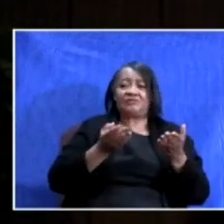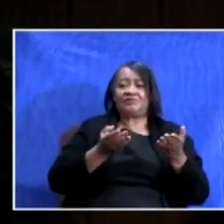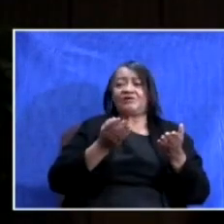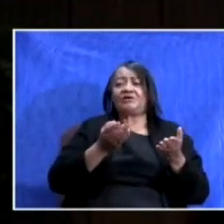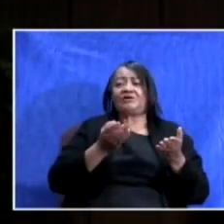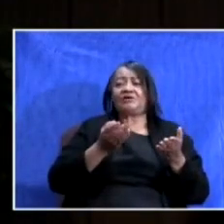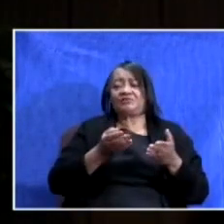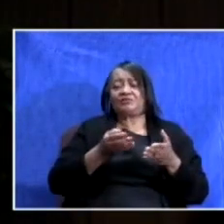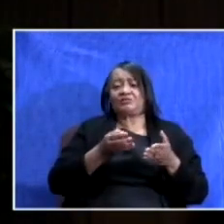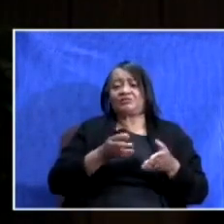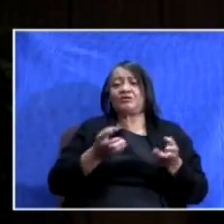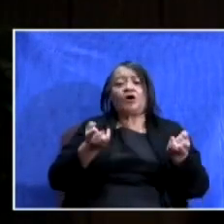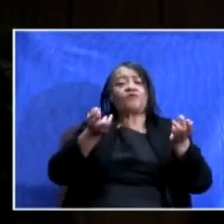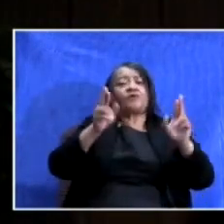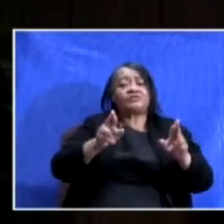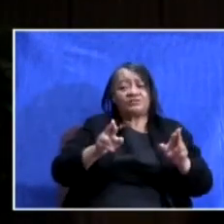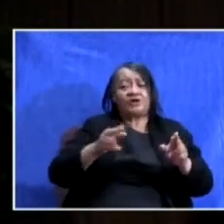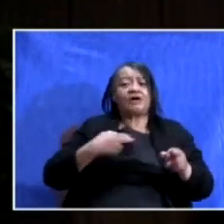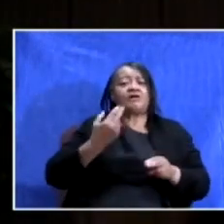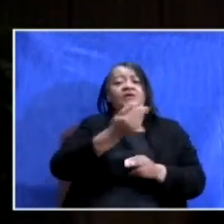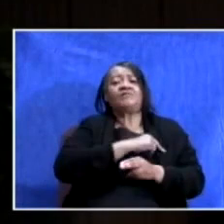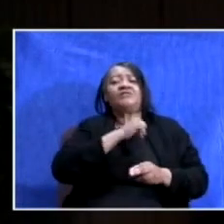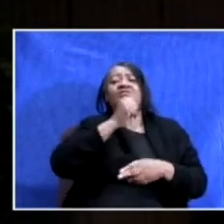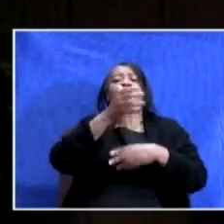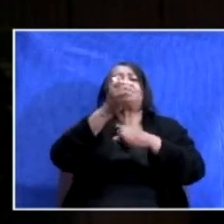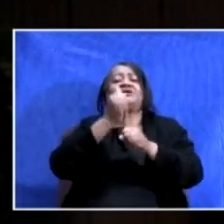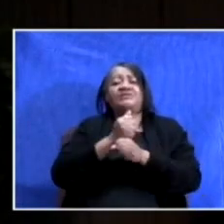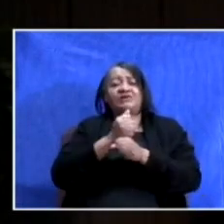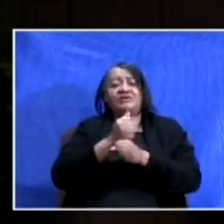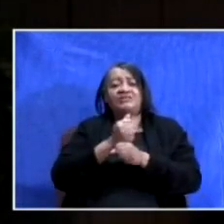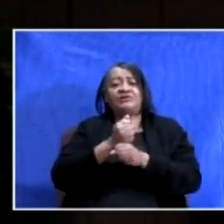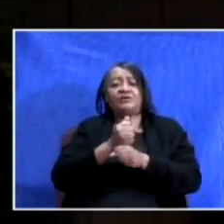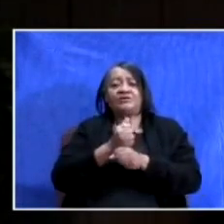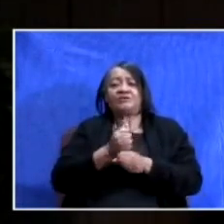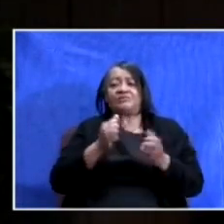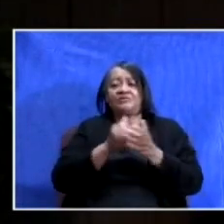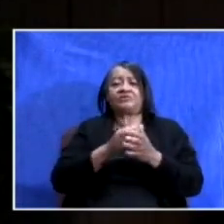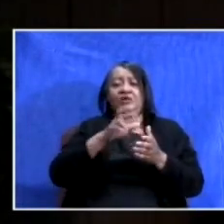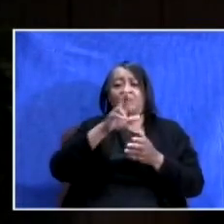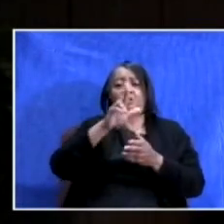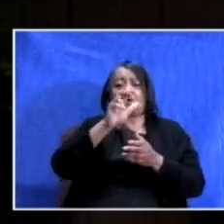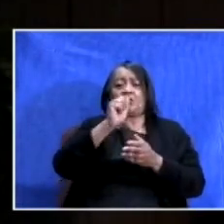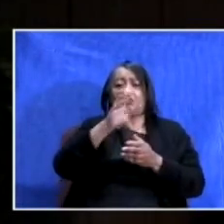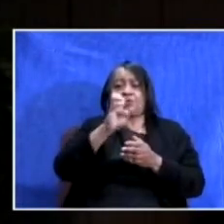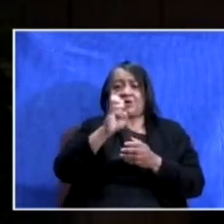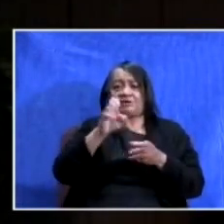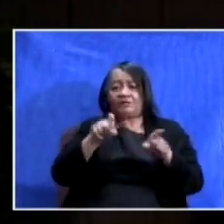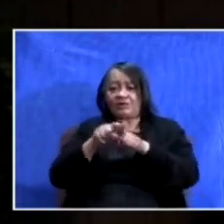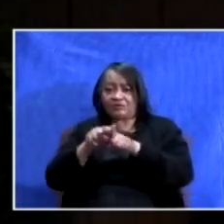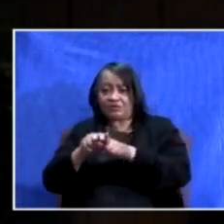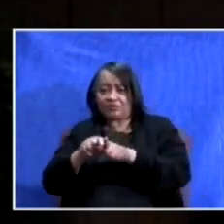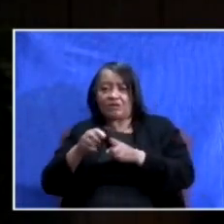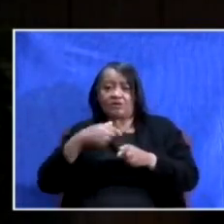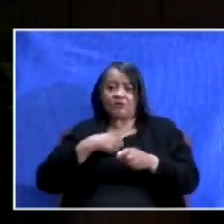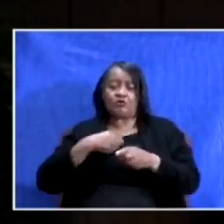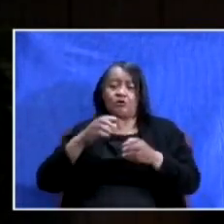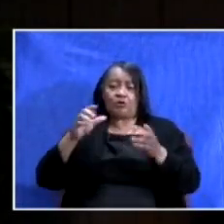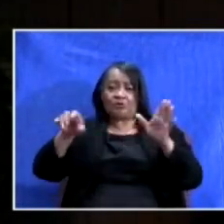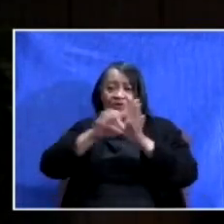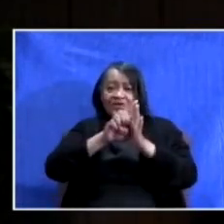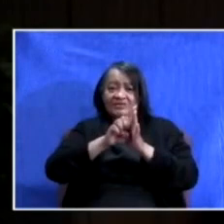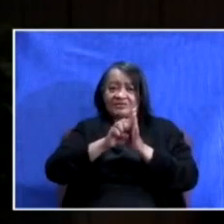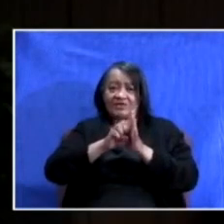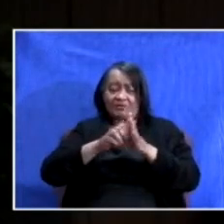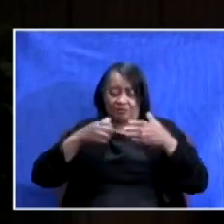are the consequence of us not getting race right. It's just like if I button my shirt, and I've told